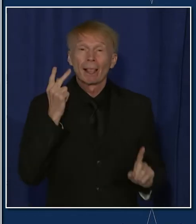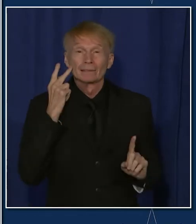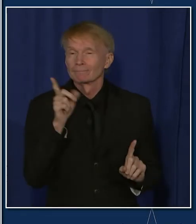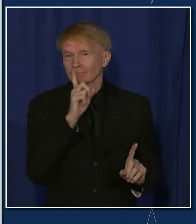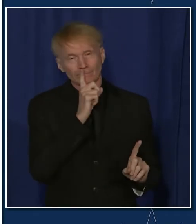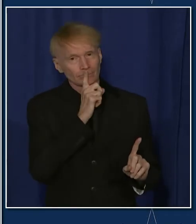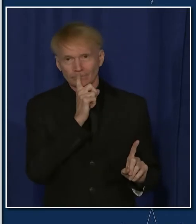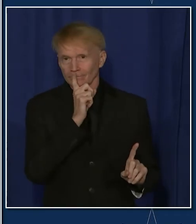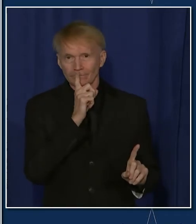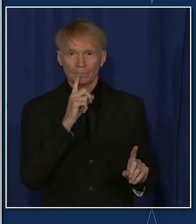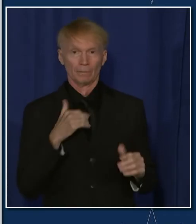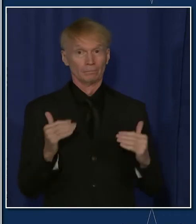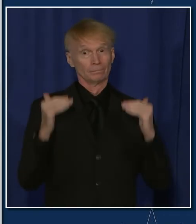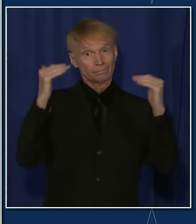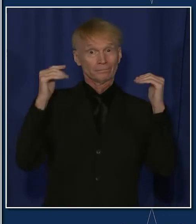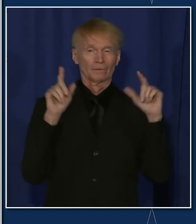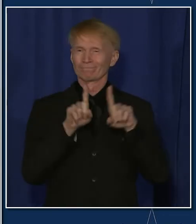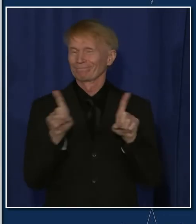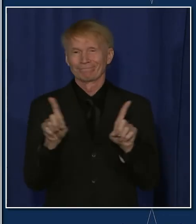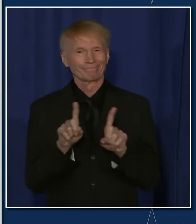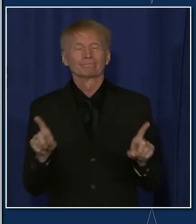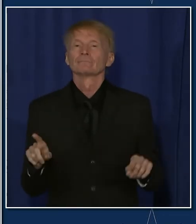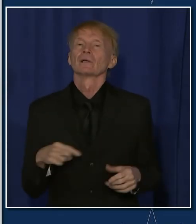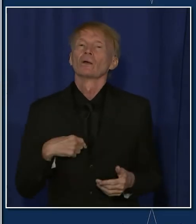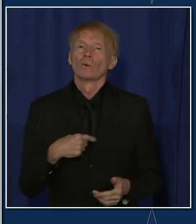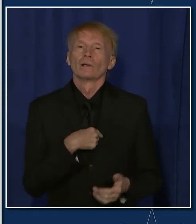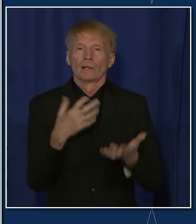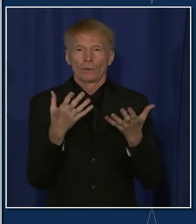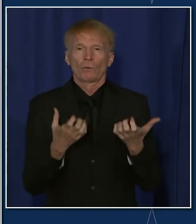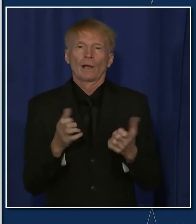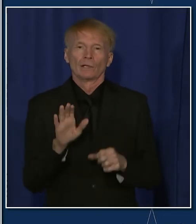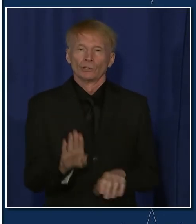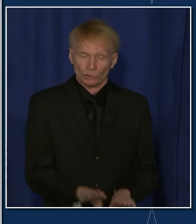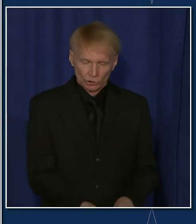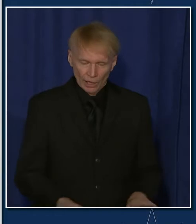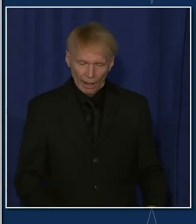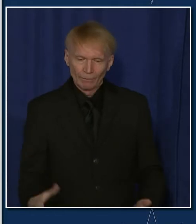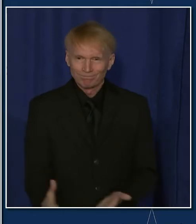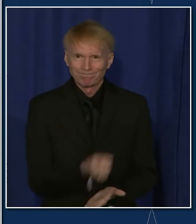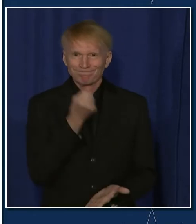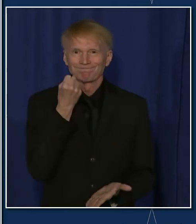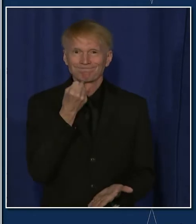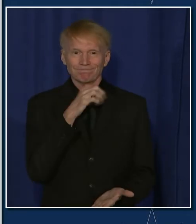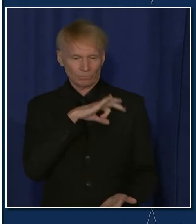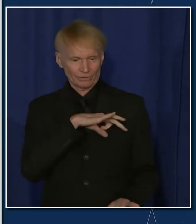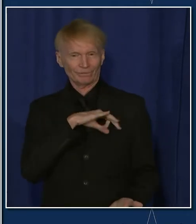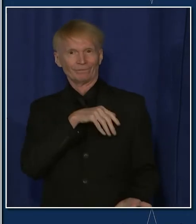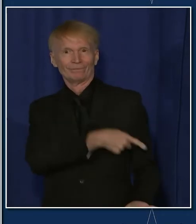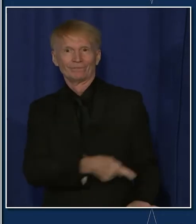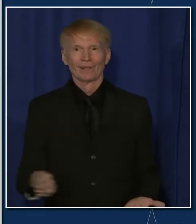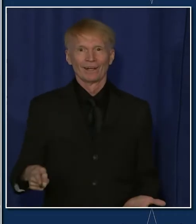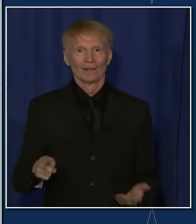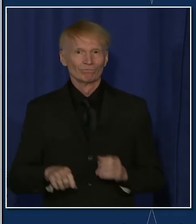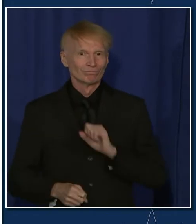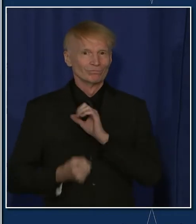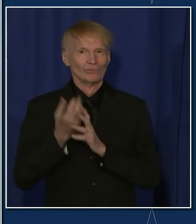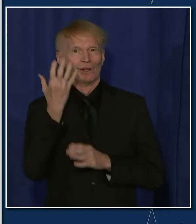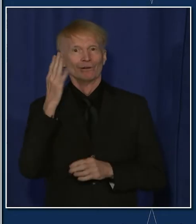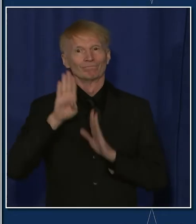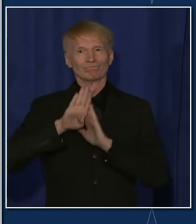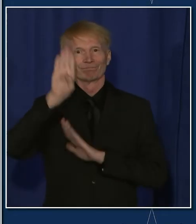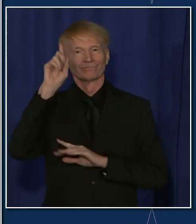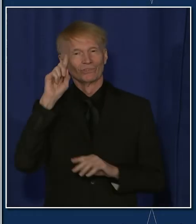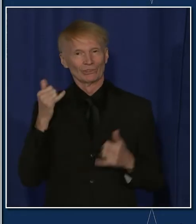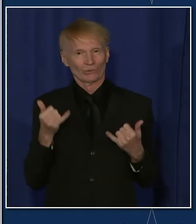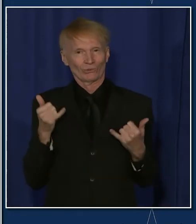about status. This is about giving your child every opportunity to thrive in this day and age,